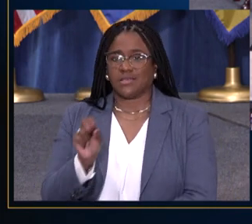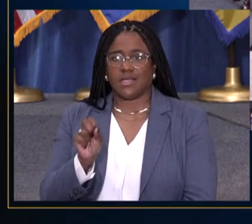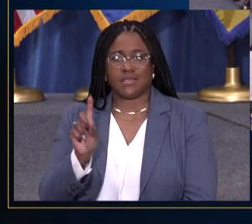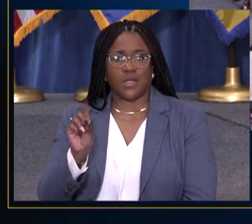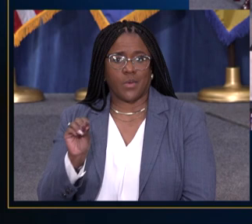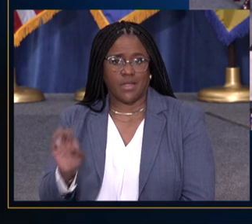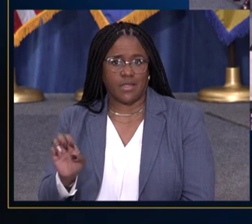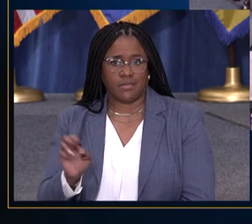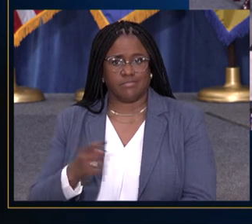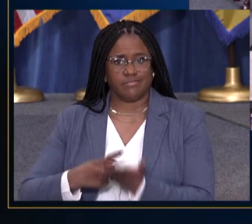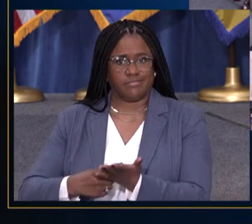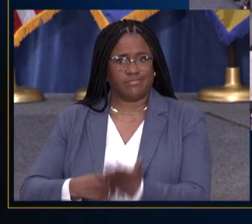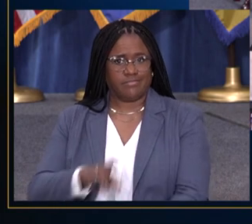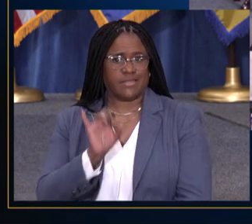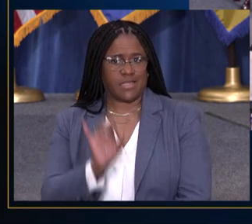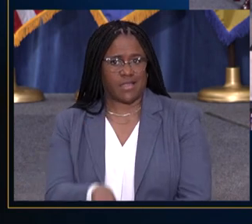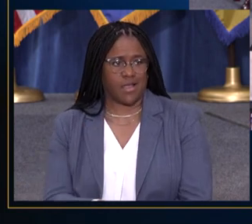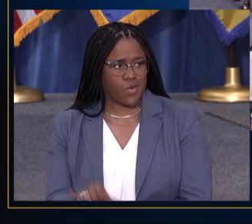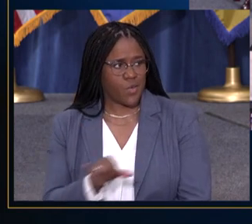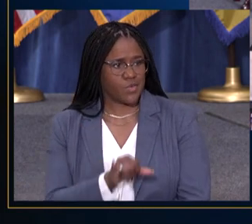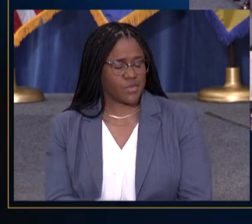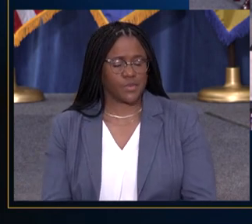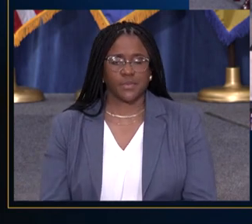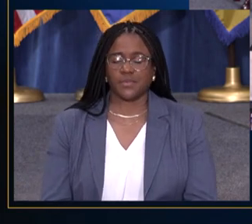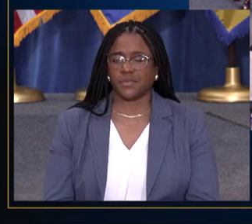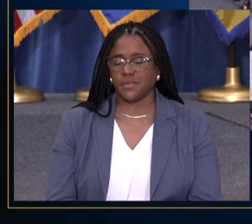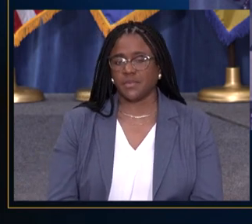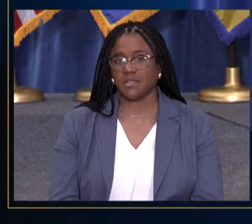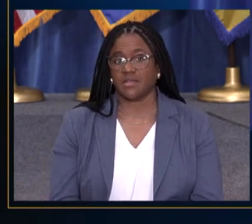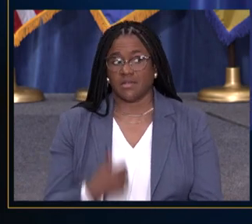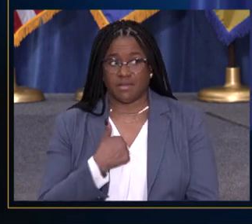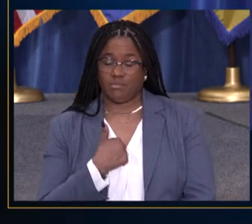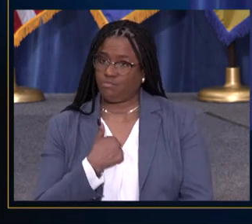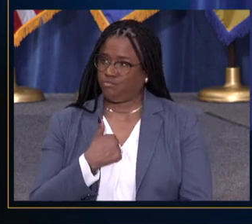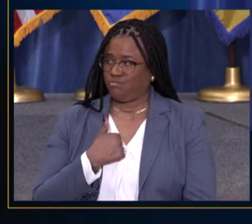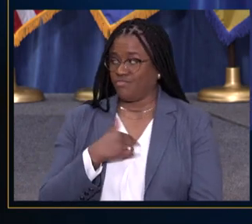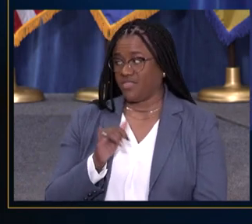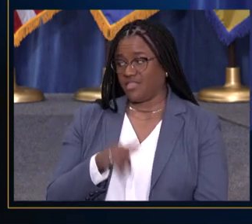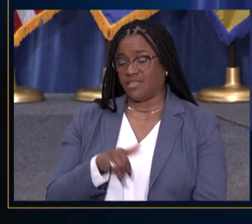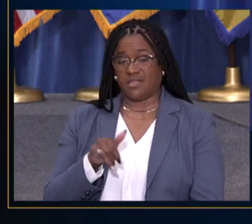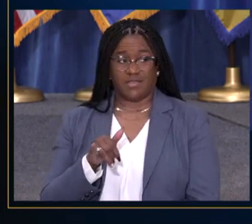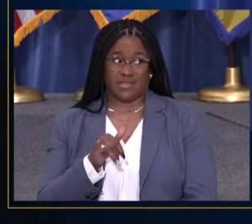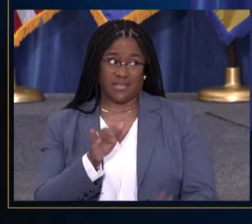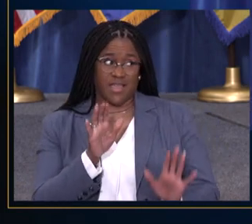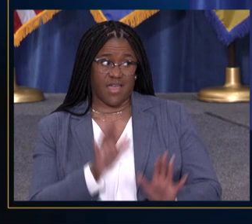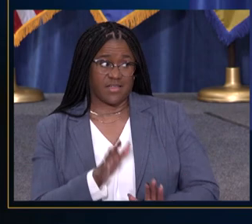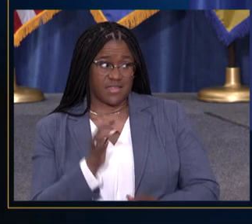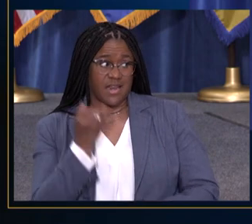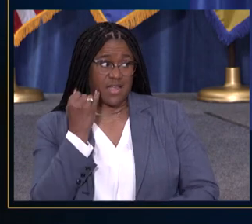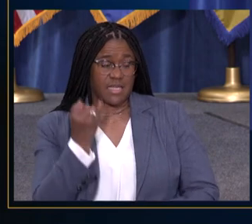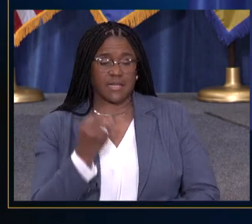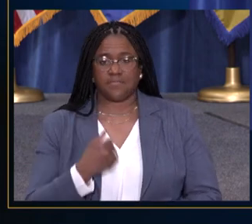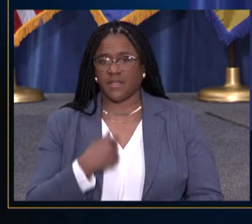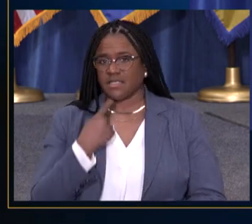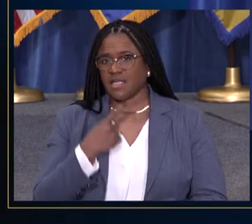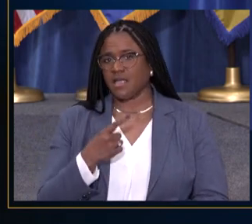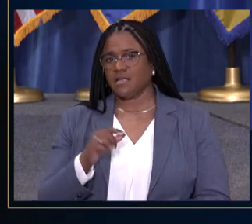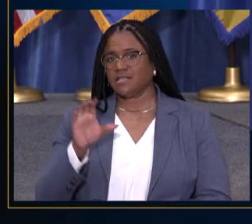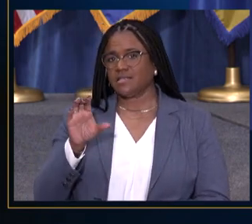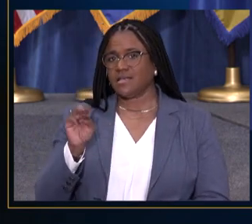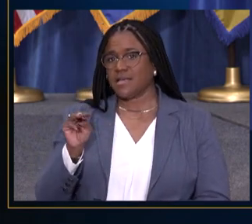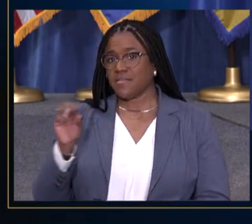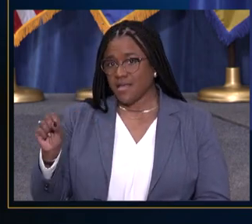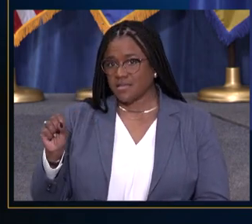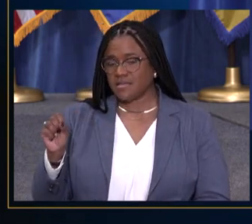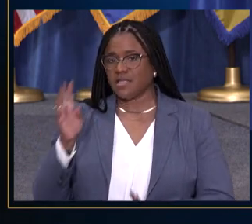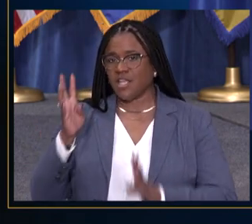have discussions around that would be good as well. I was thinking that's an excellent idea. I would say through the CMS Innovation Center,